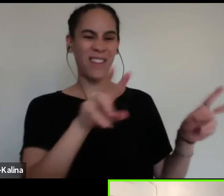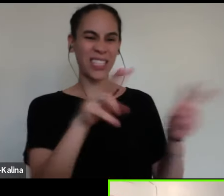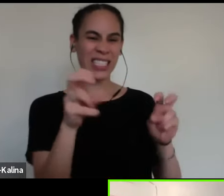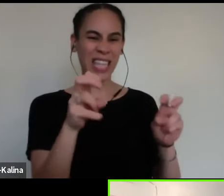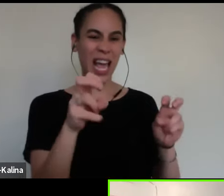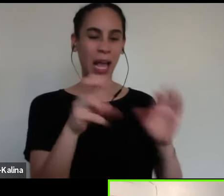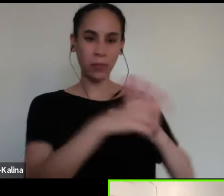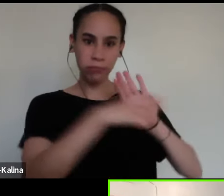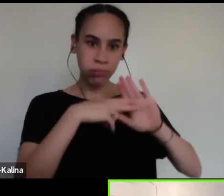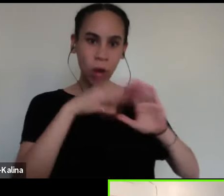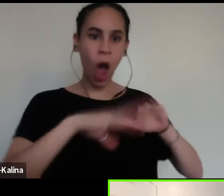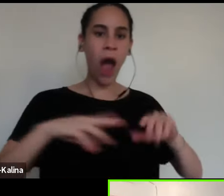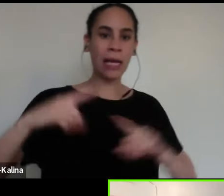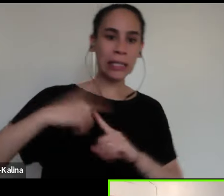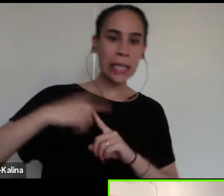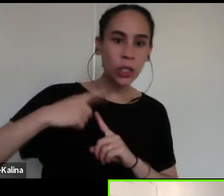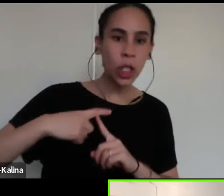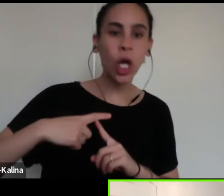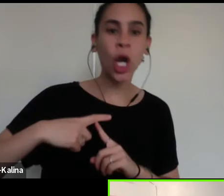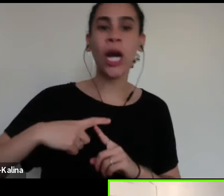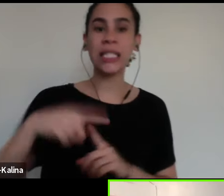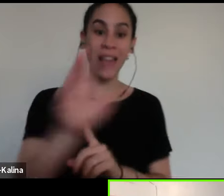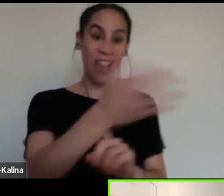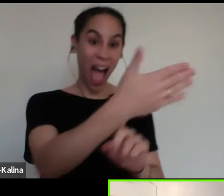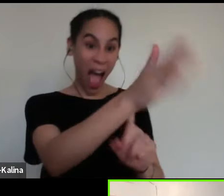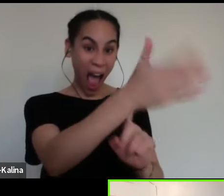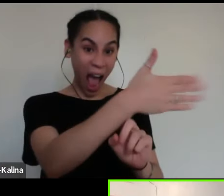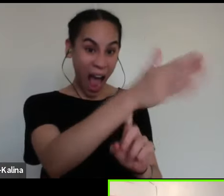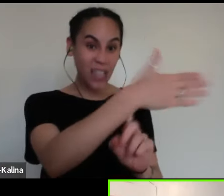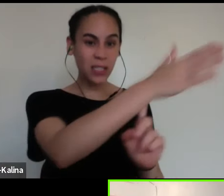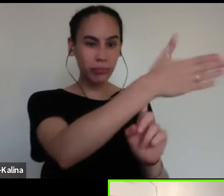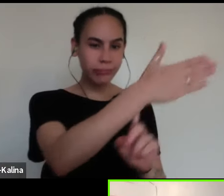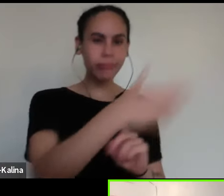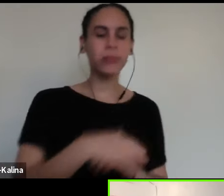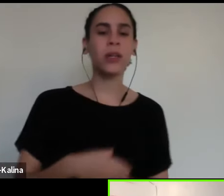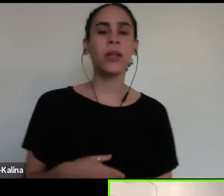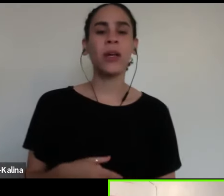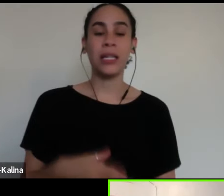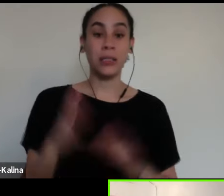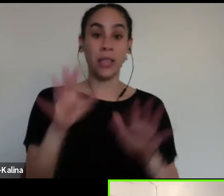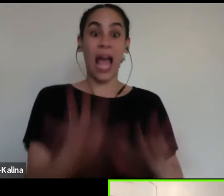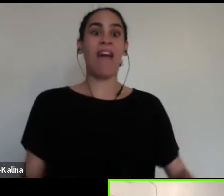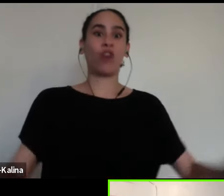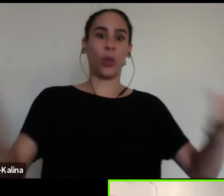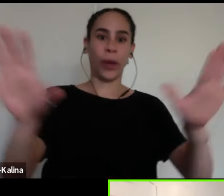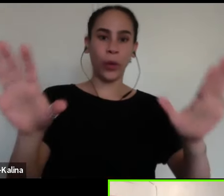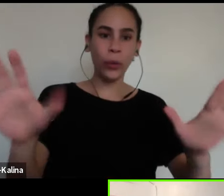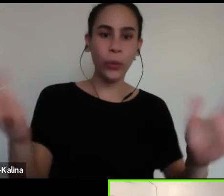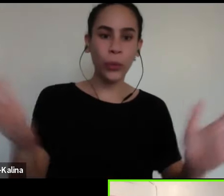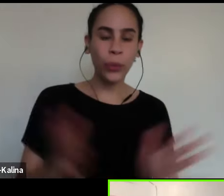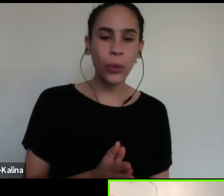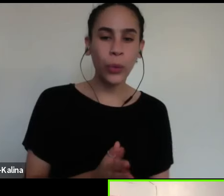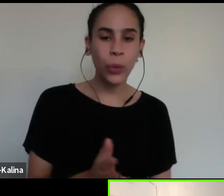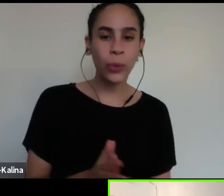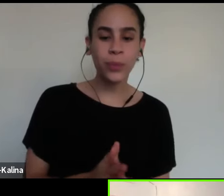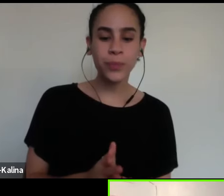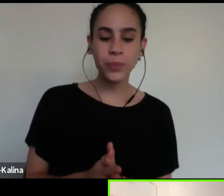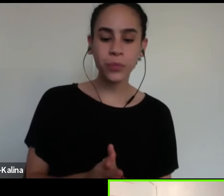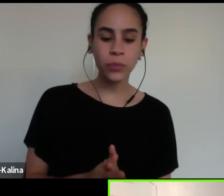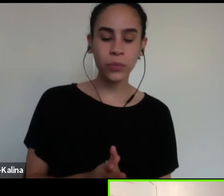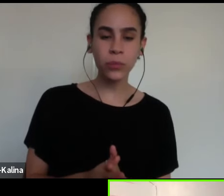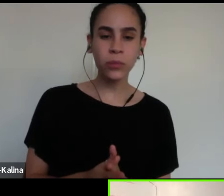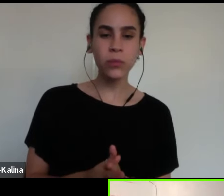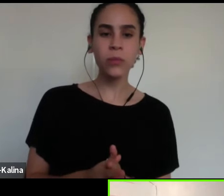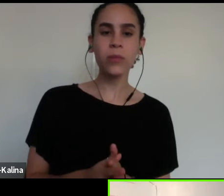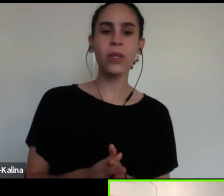t-shirts, and we have flags that hang outside of our buildings, and it's everywhere. And it's this